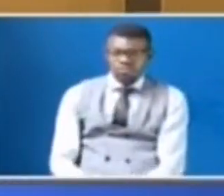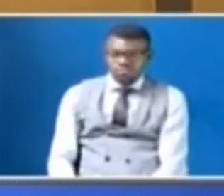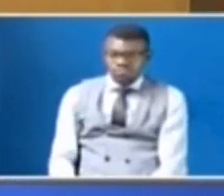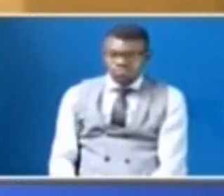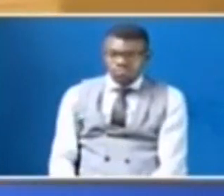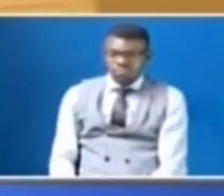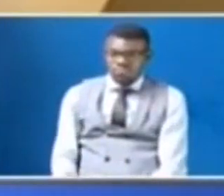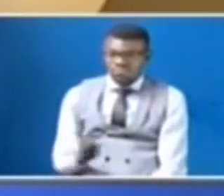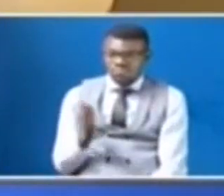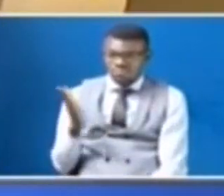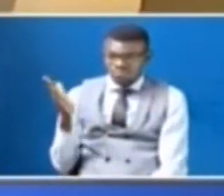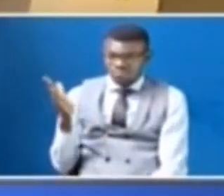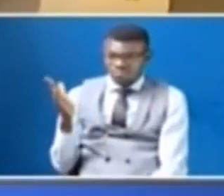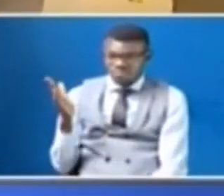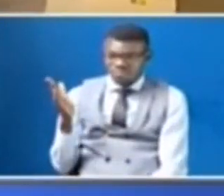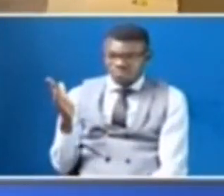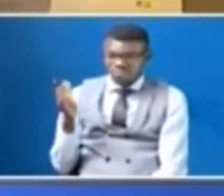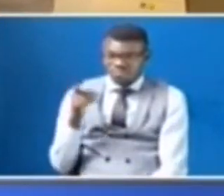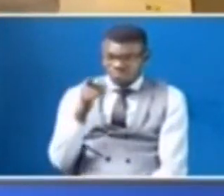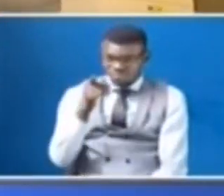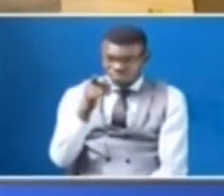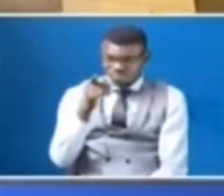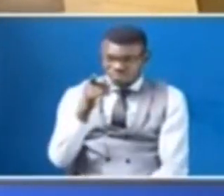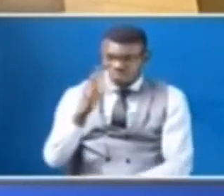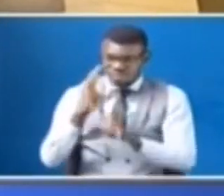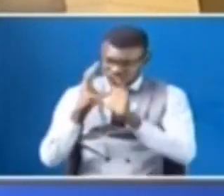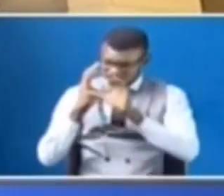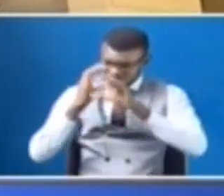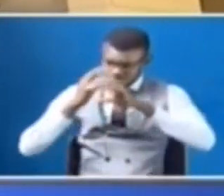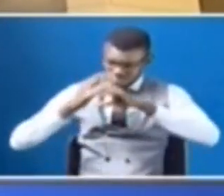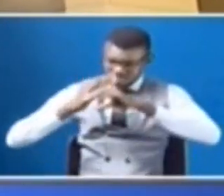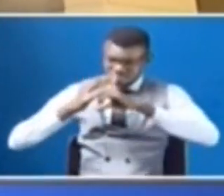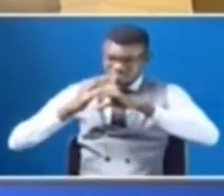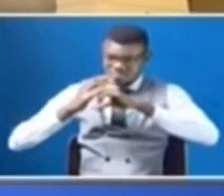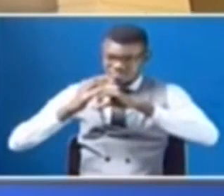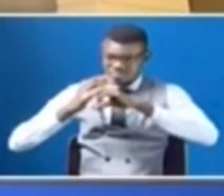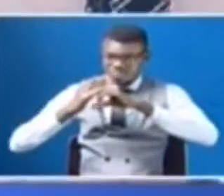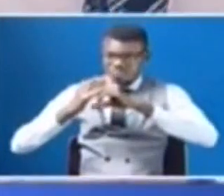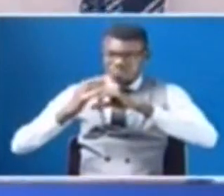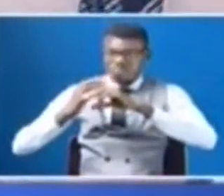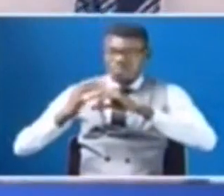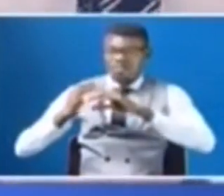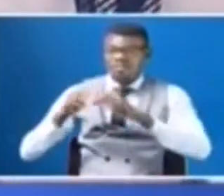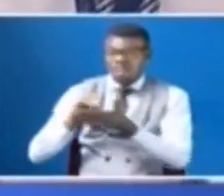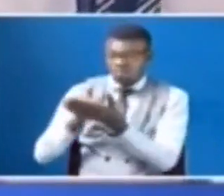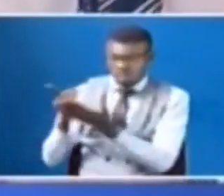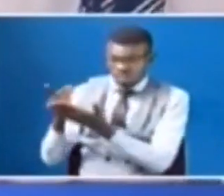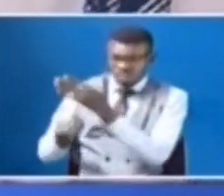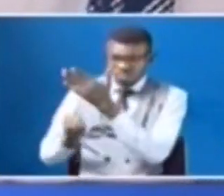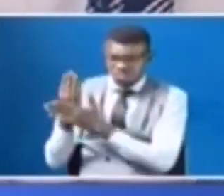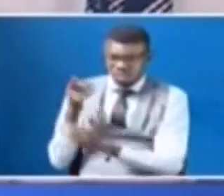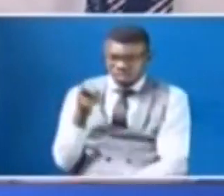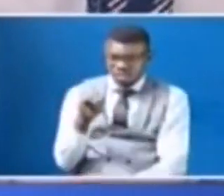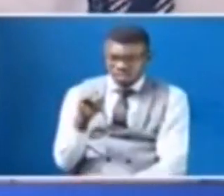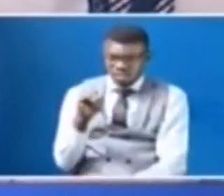One of these is CyberKnife, a robotic radiotherapy device invented by a neurosurgeon. This is the miniature of